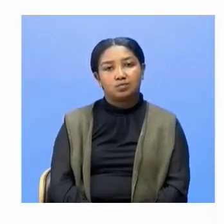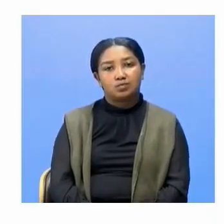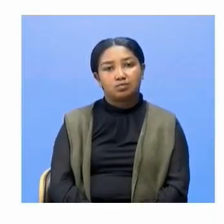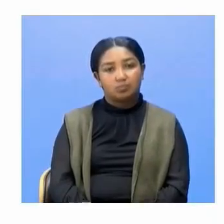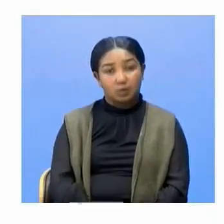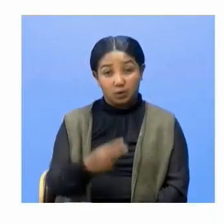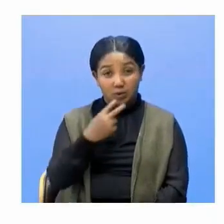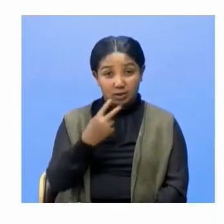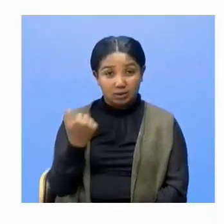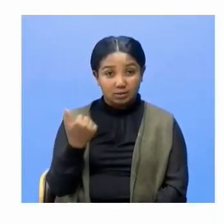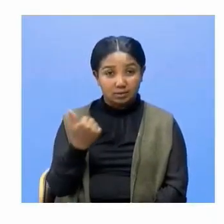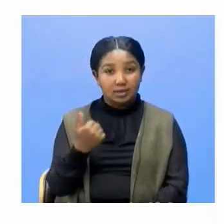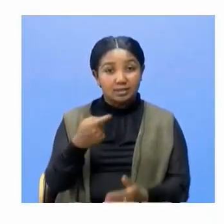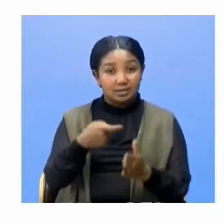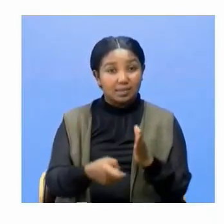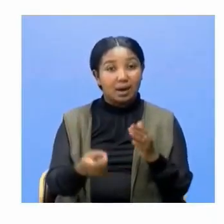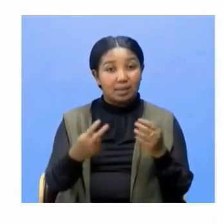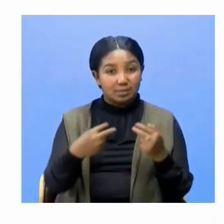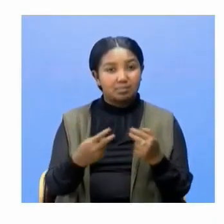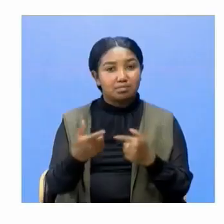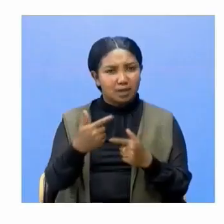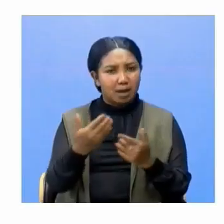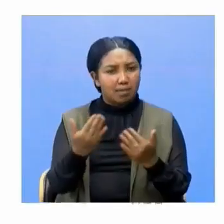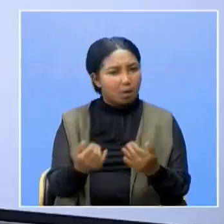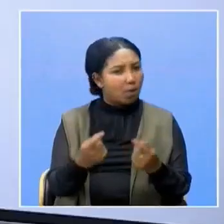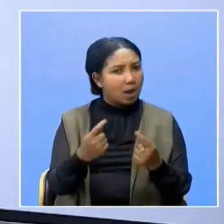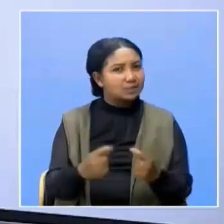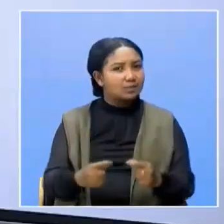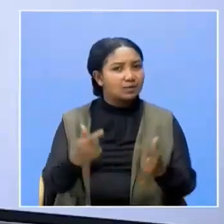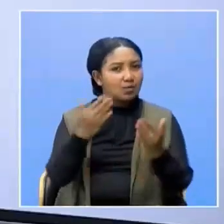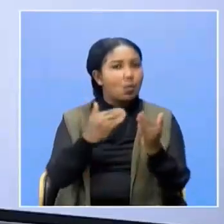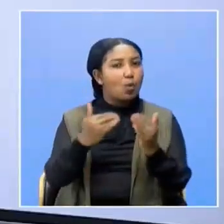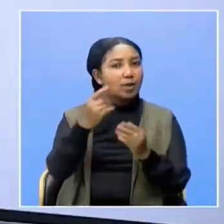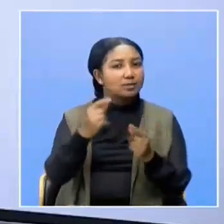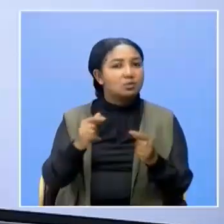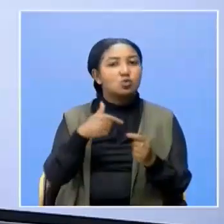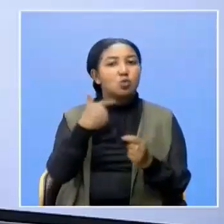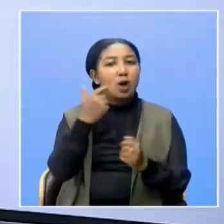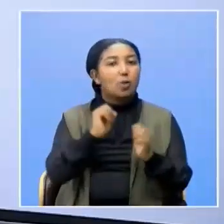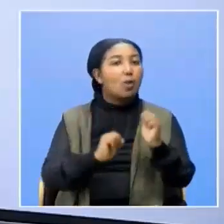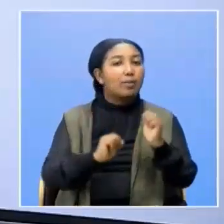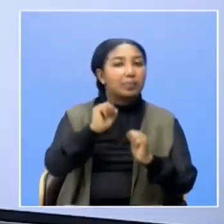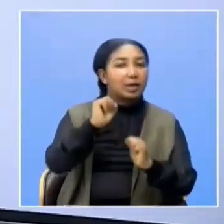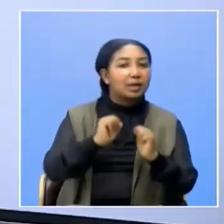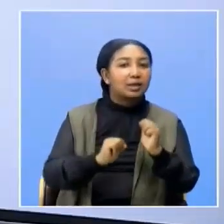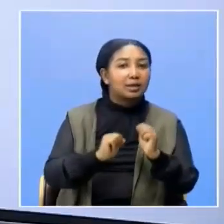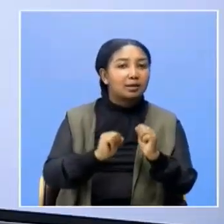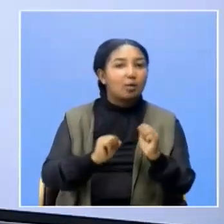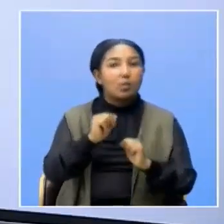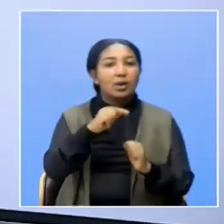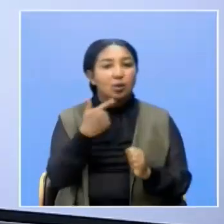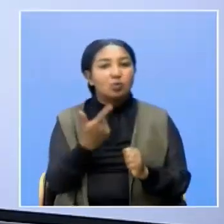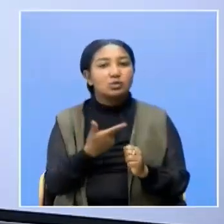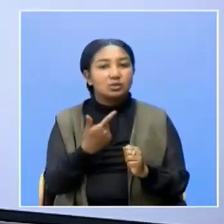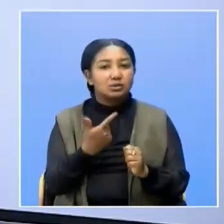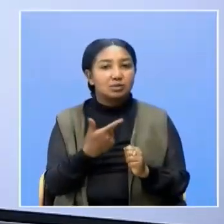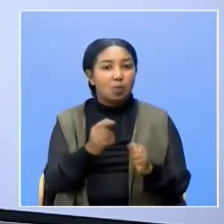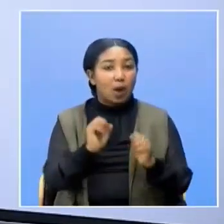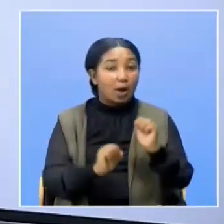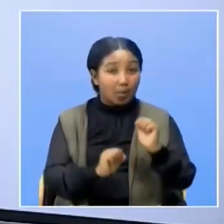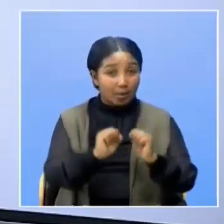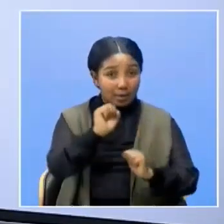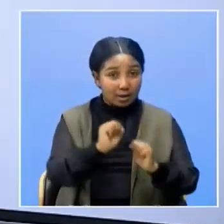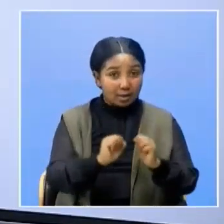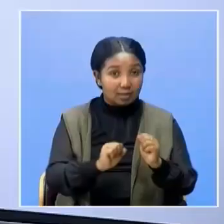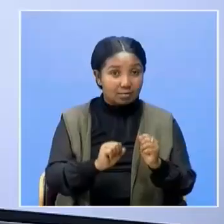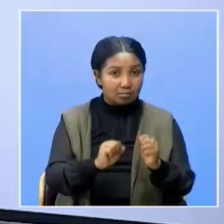Look, the price has become more expensive. Now, who are we comparing the price with? We are comparing it